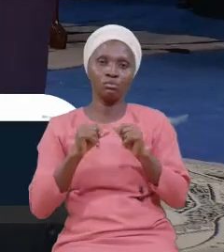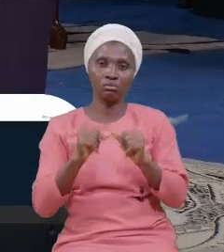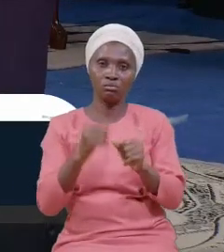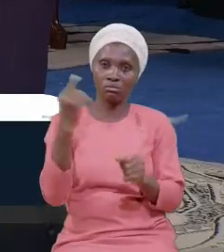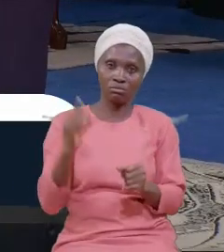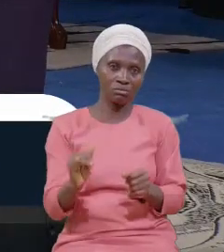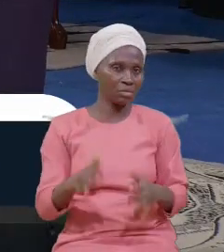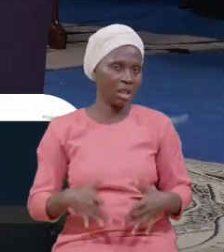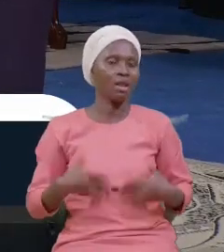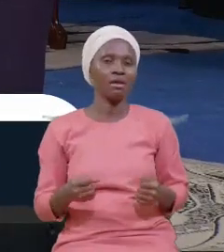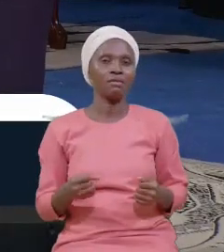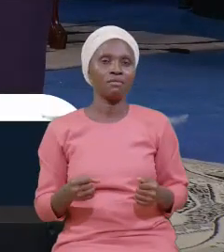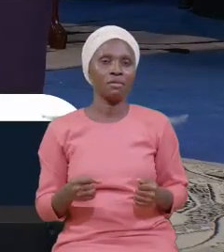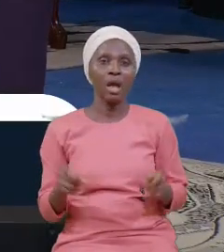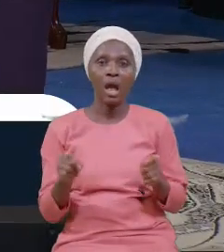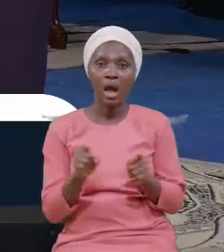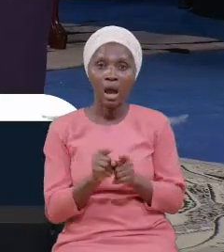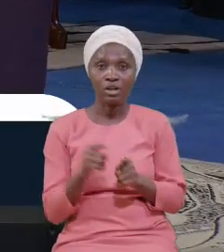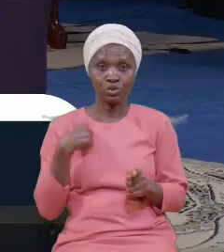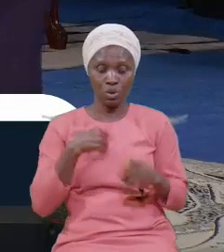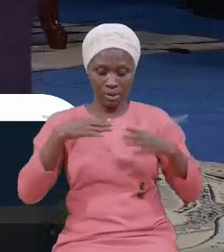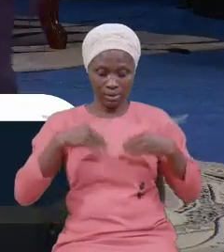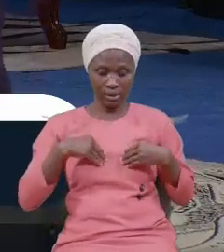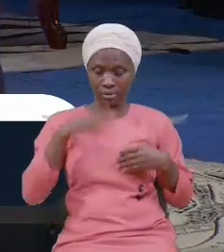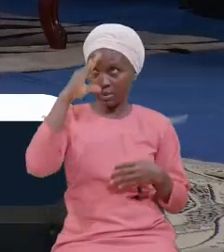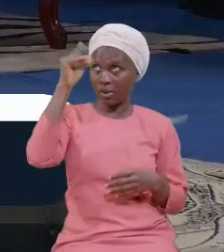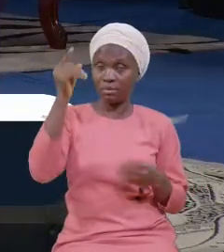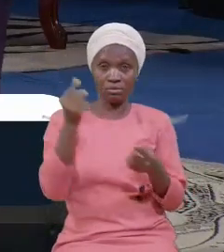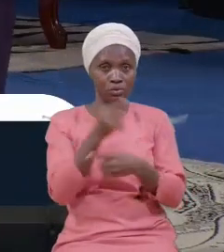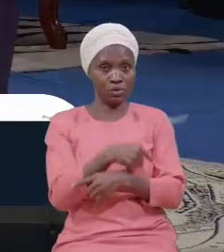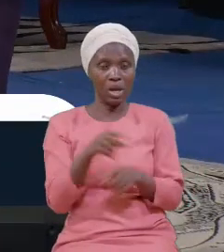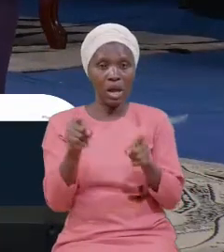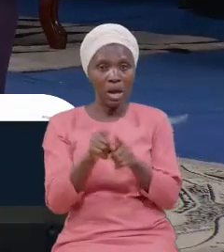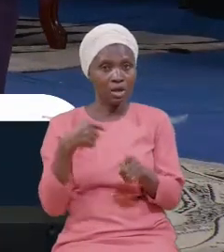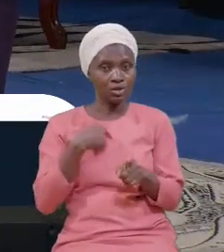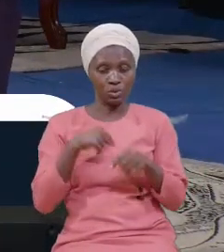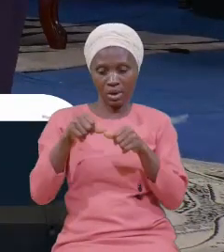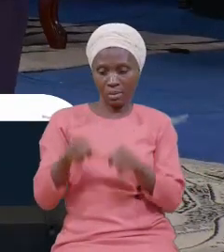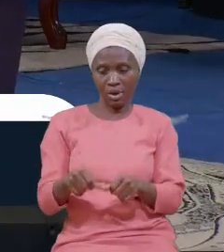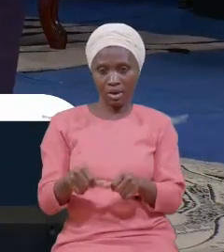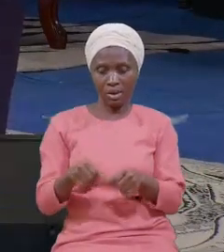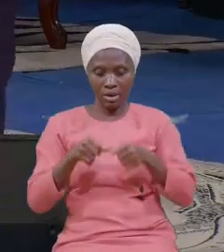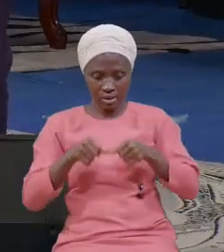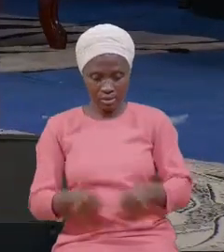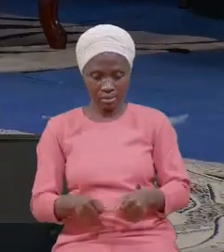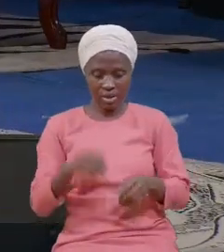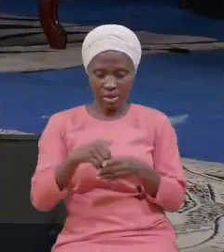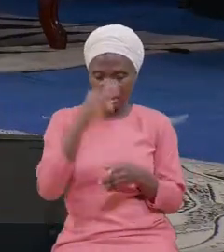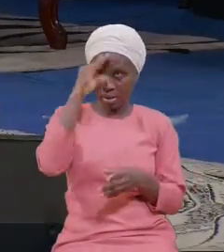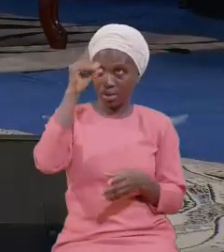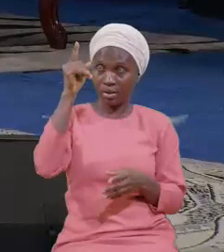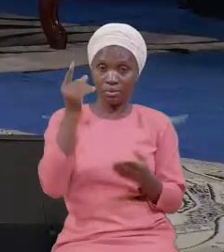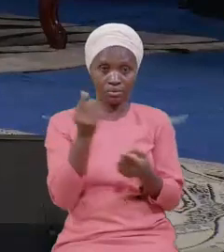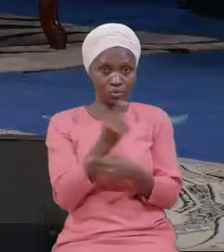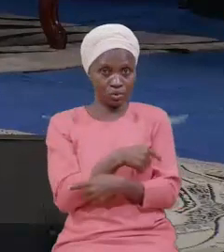today, as we accept him today, as we abide and remain in him today, this gift